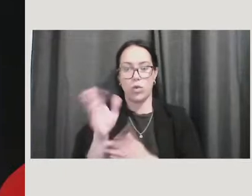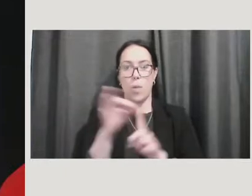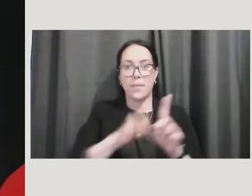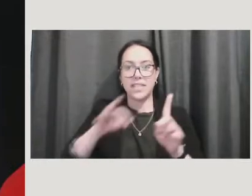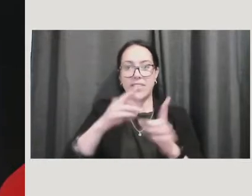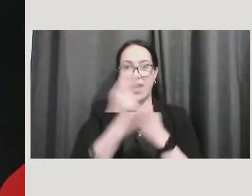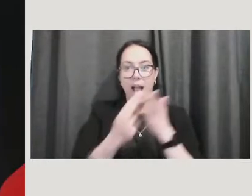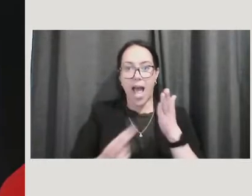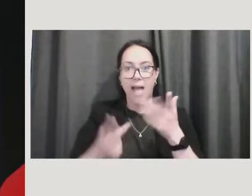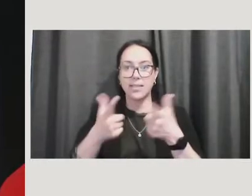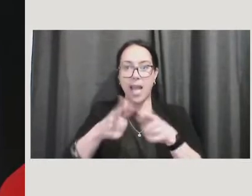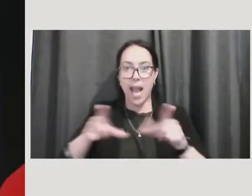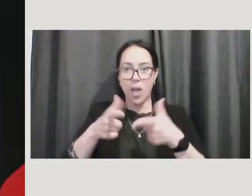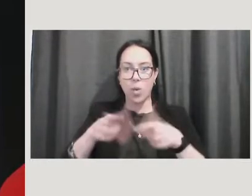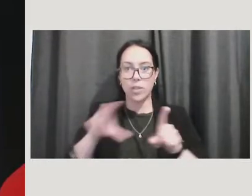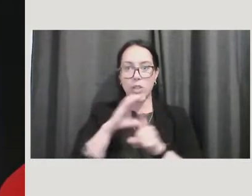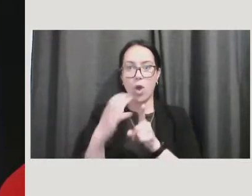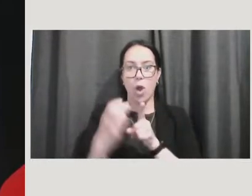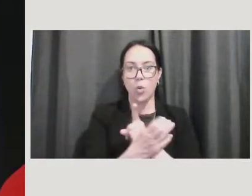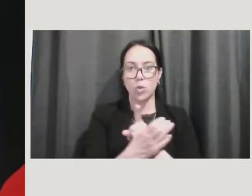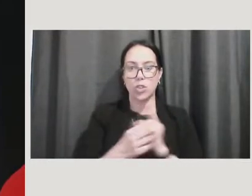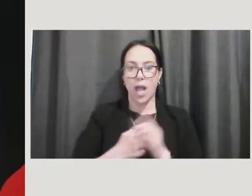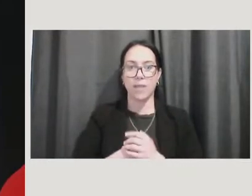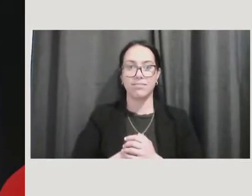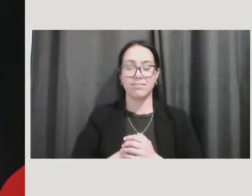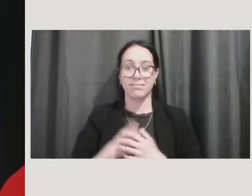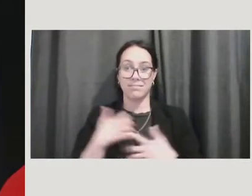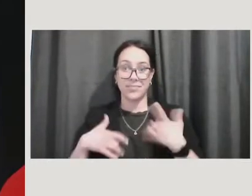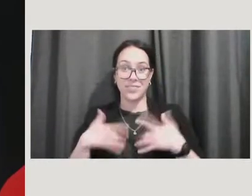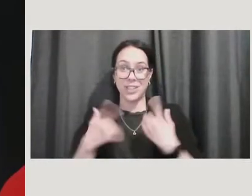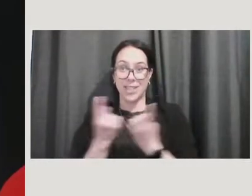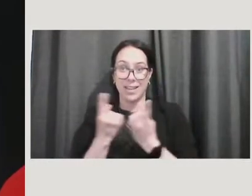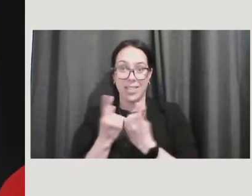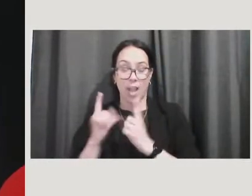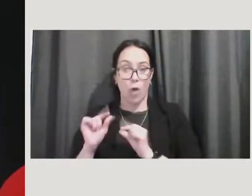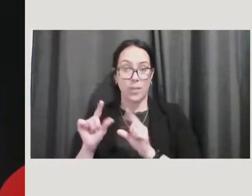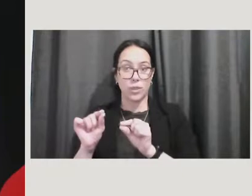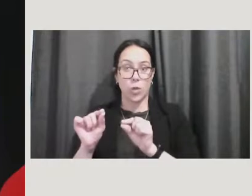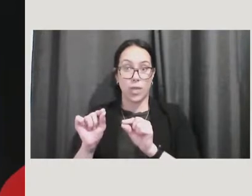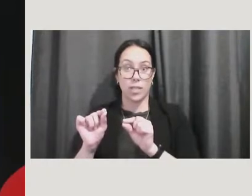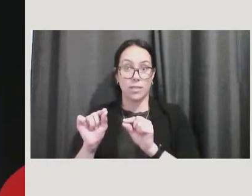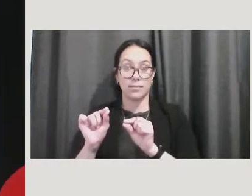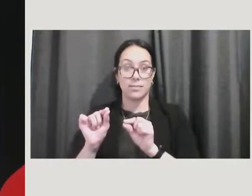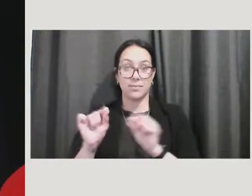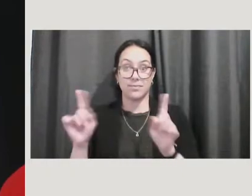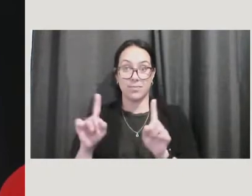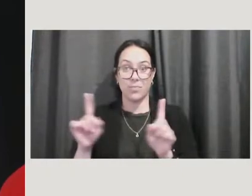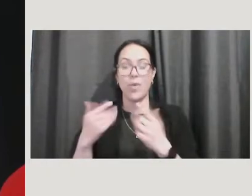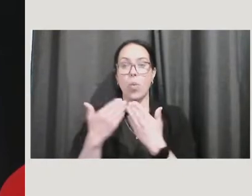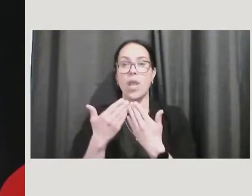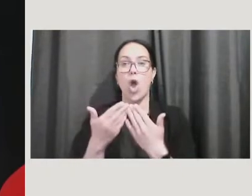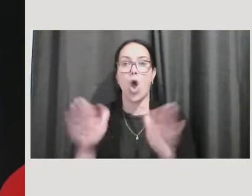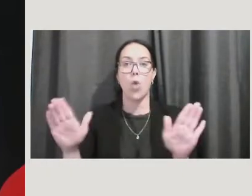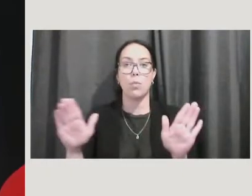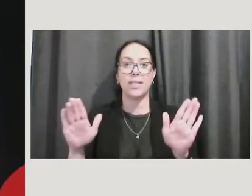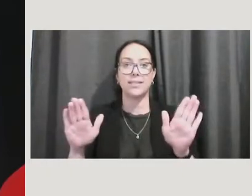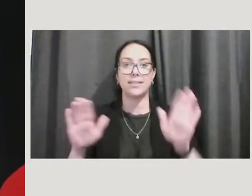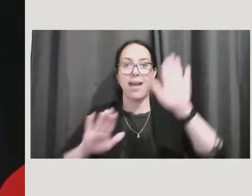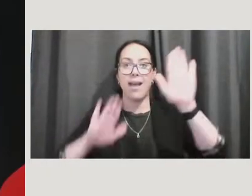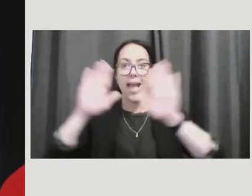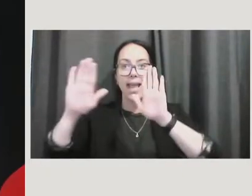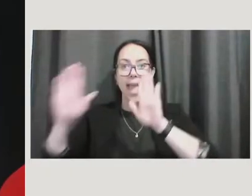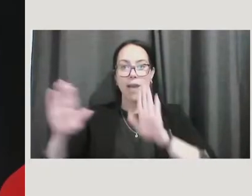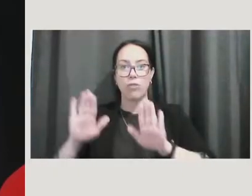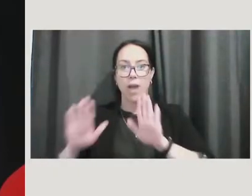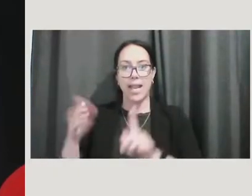probably the most exciting thing that I've been doing is we opened a gallery which is specifically